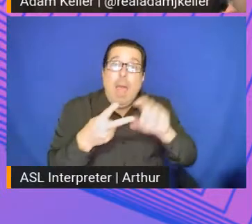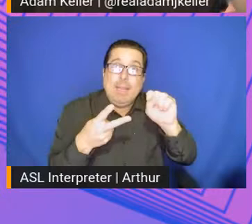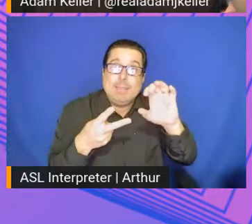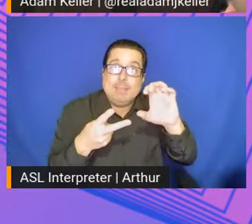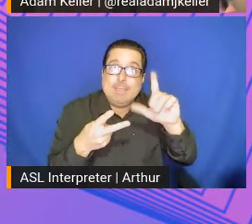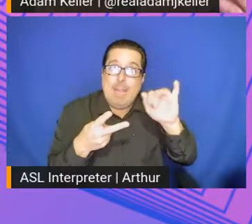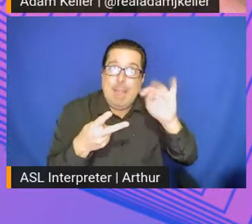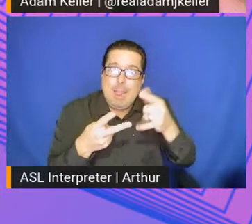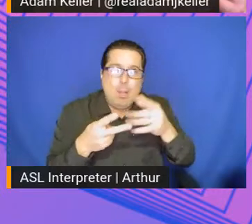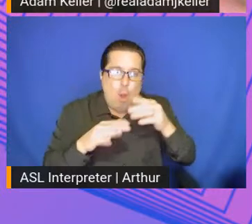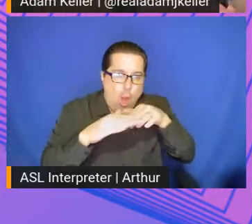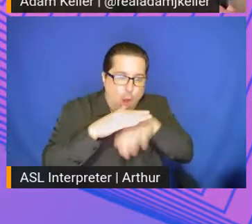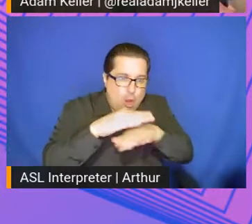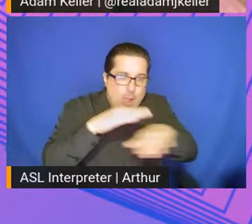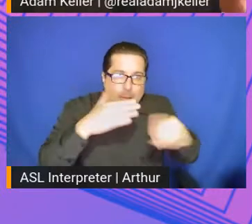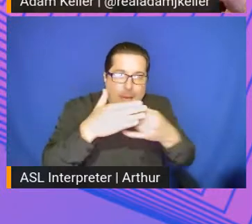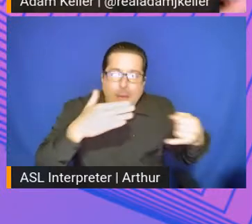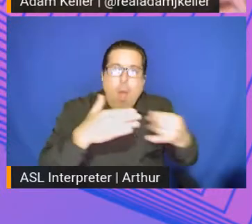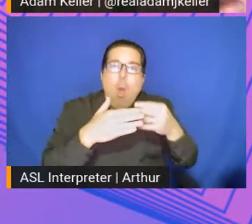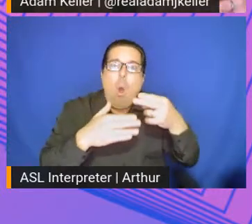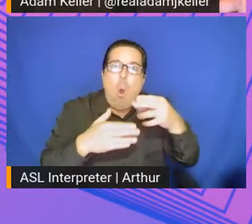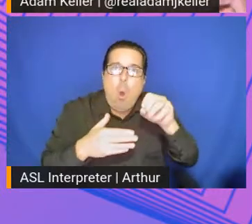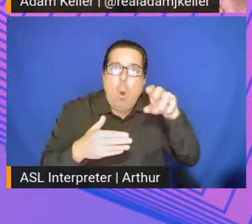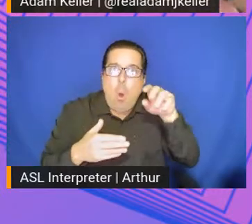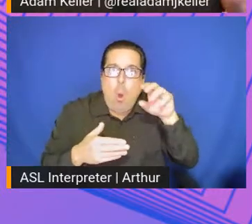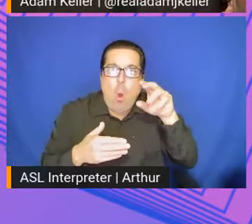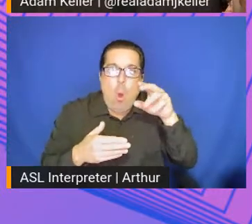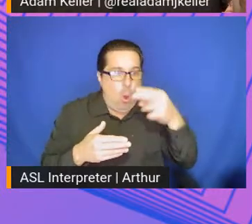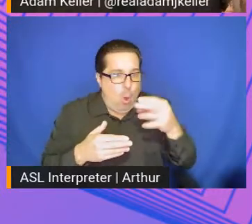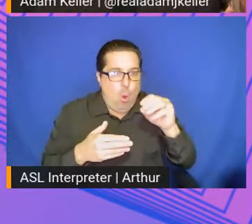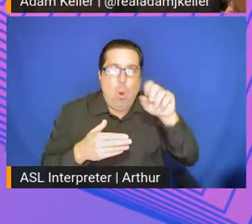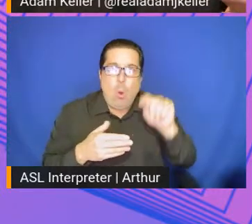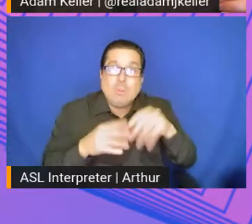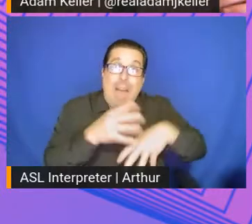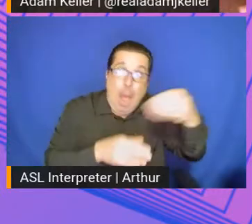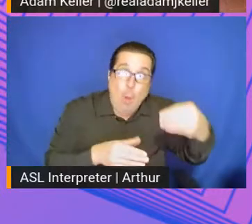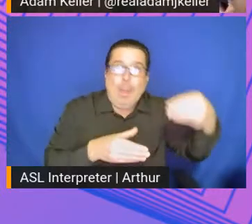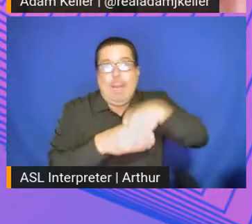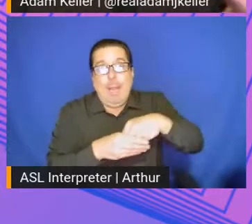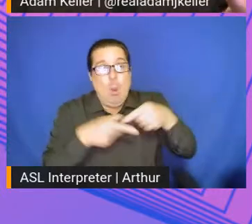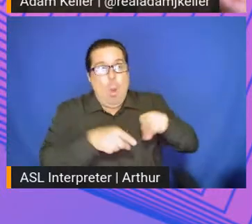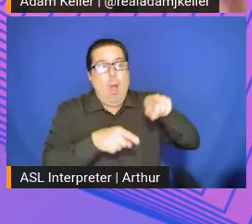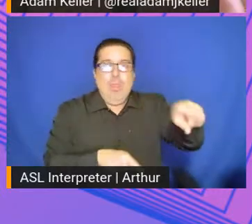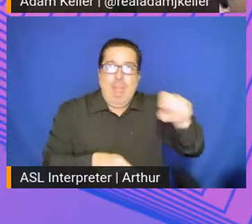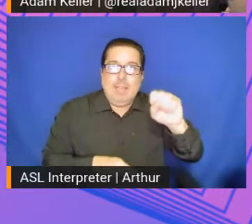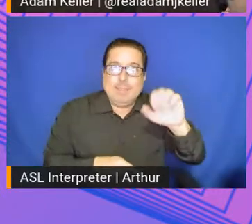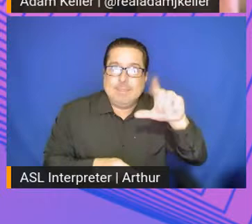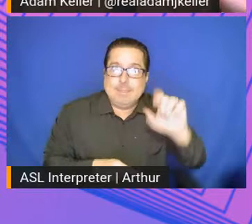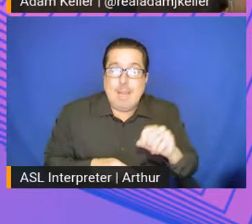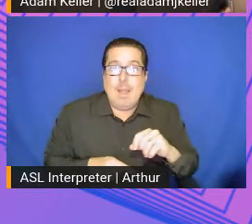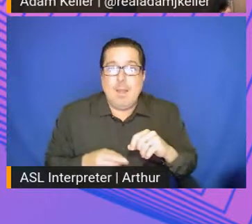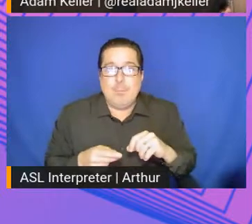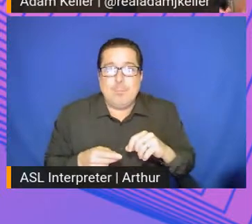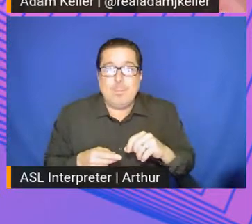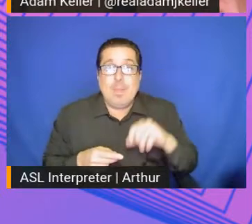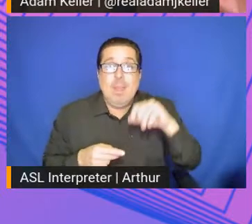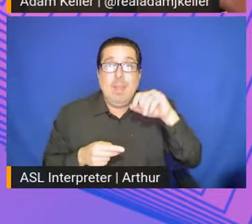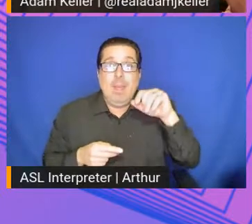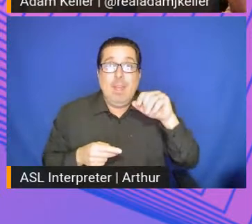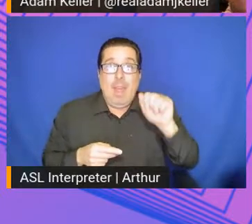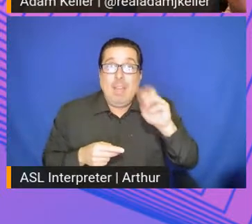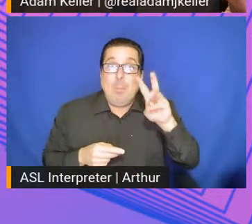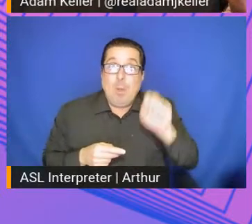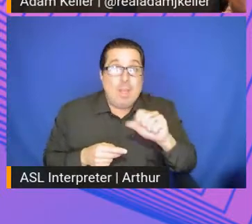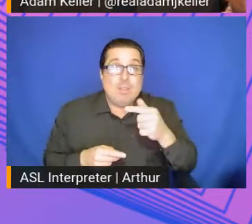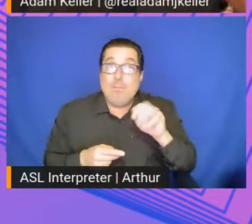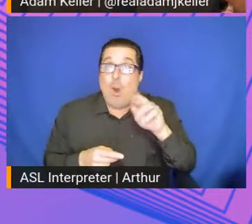and in to meet the demand of your applications as they scale. With AWS Fargate, you don't have to think about any of that,